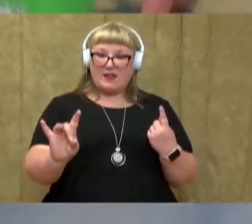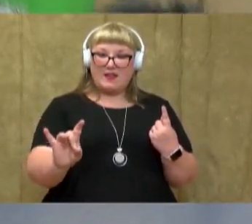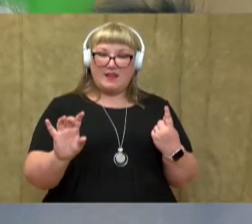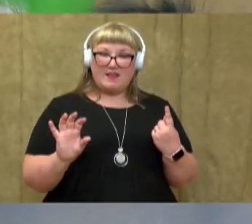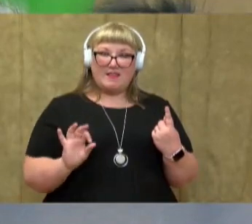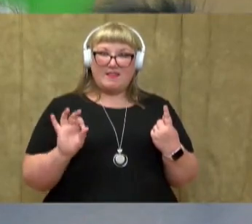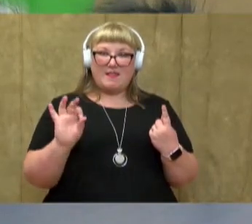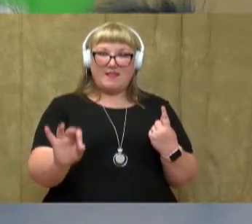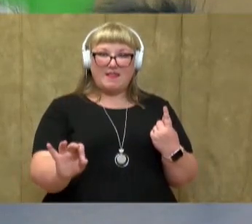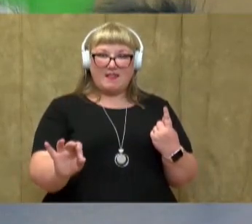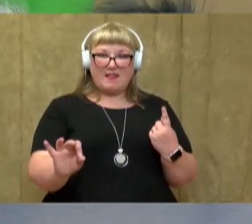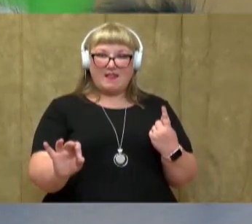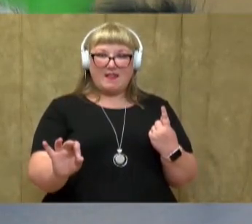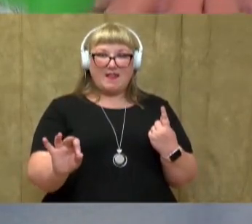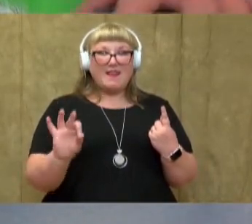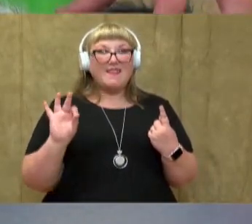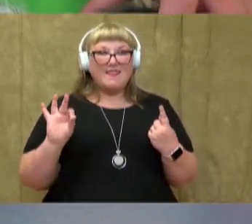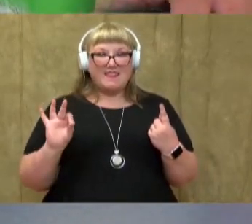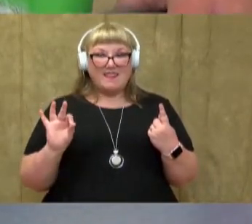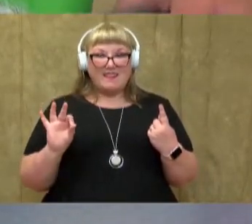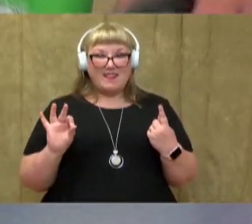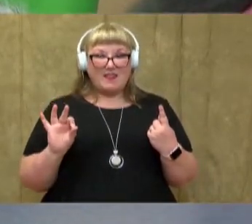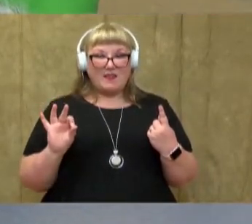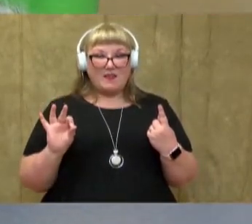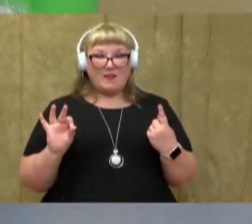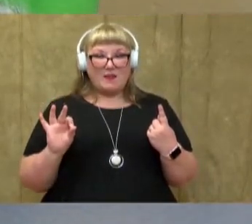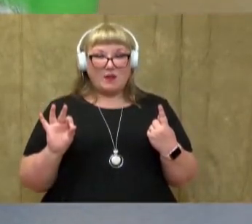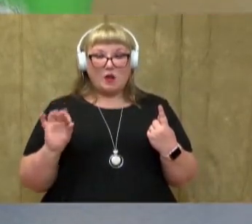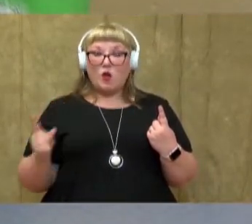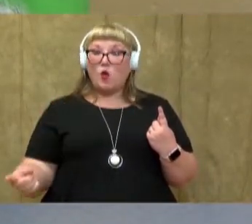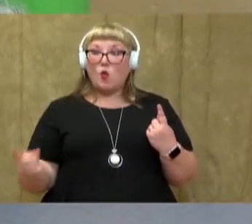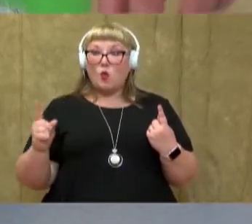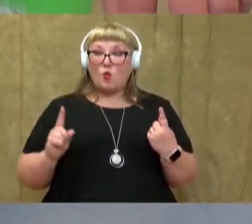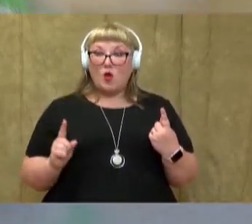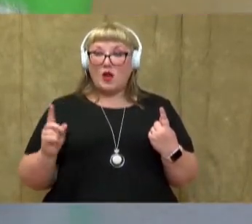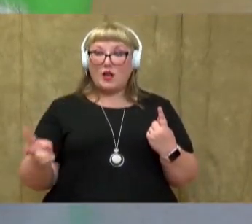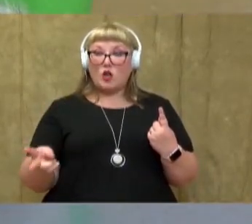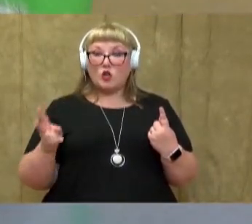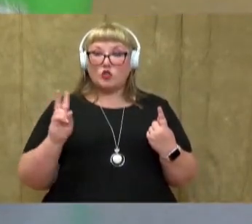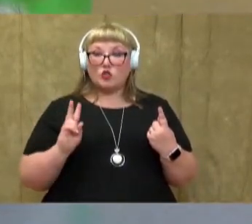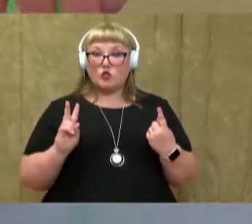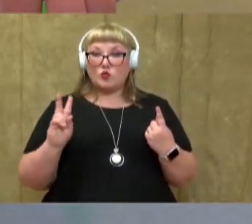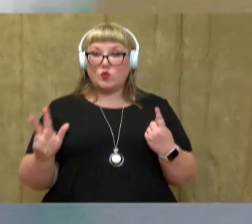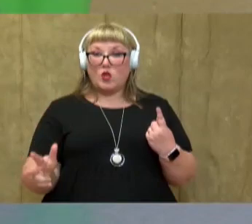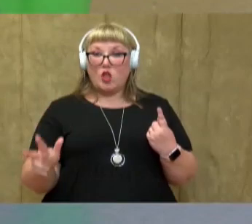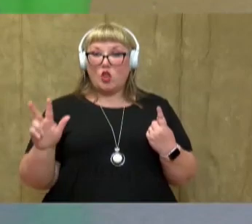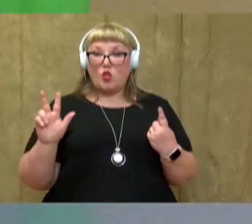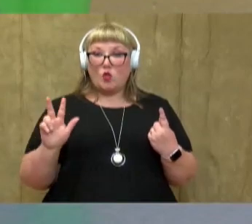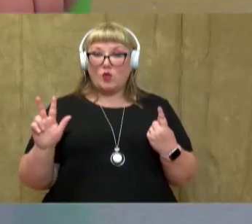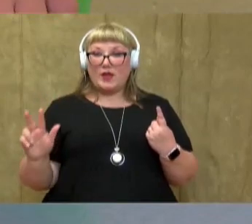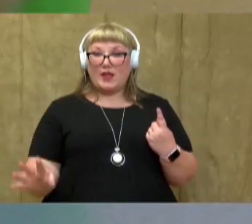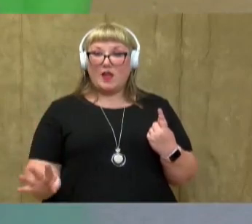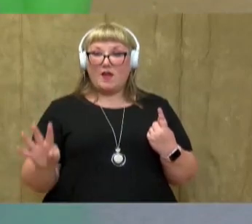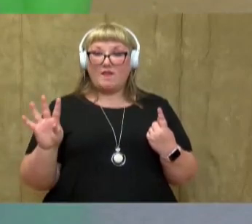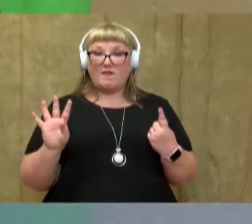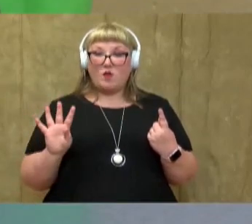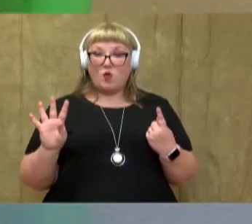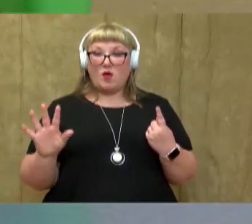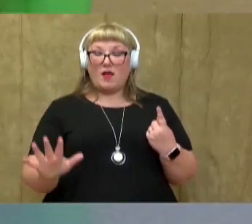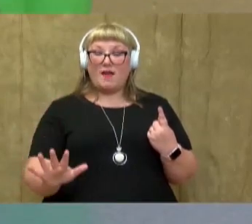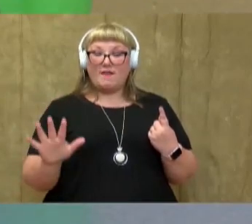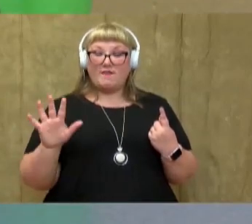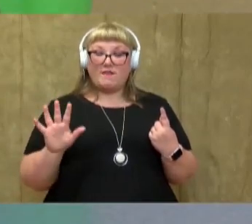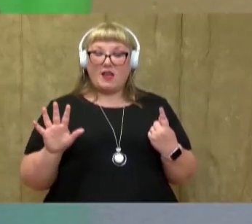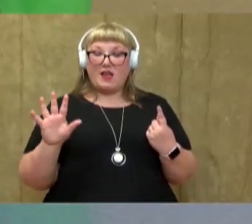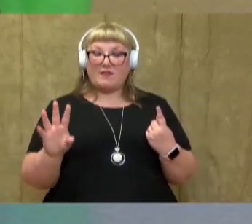7, 8, 9. Let's count them as we put them back in. 1, 2, 3,